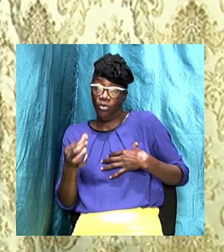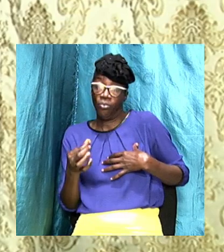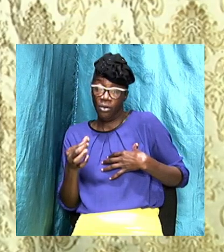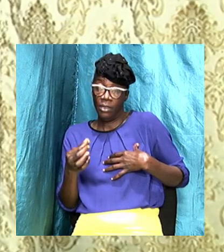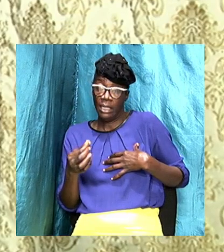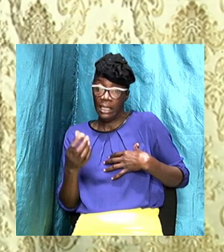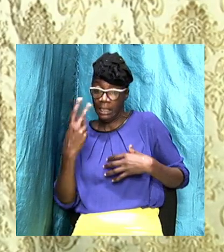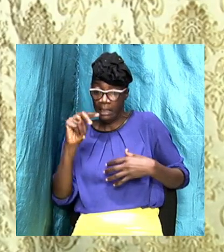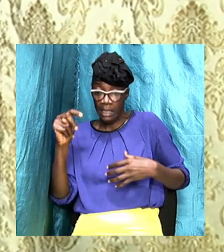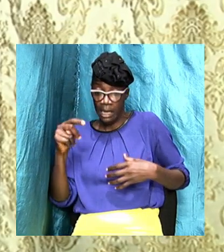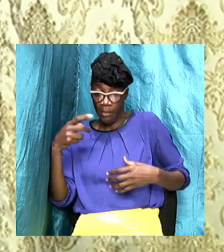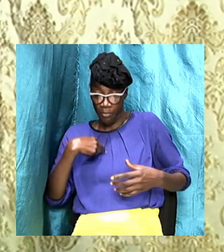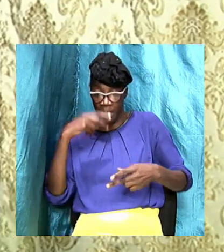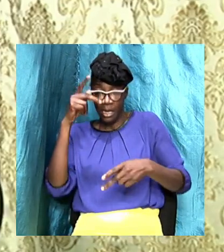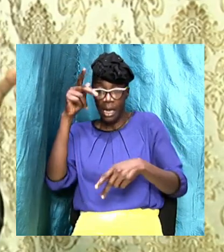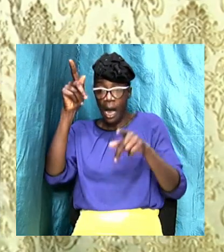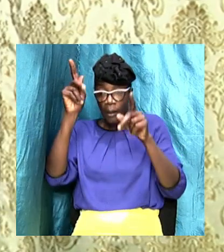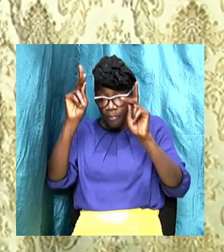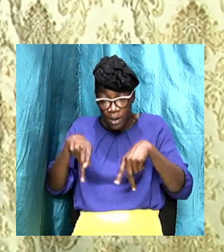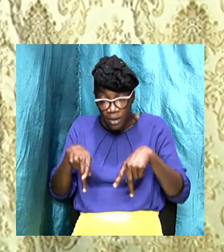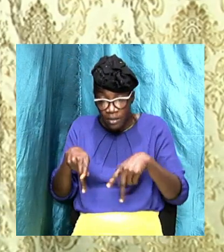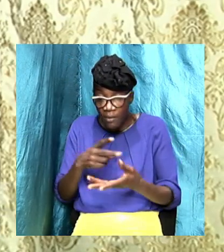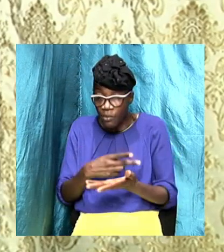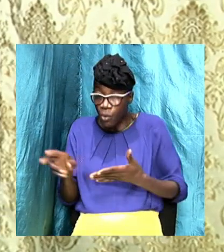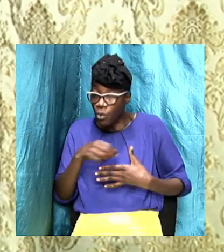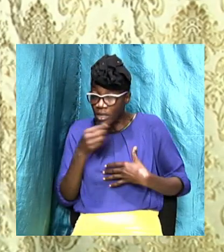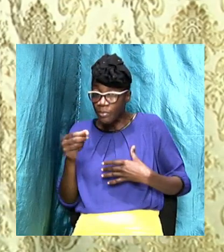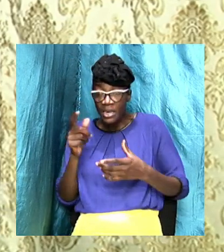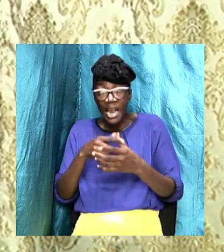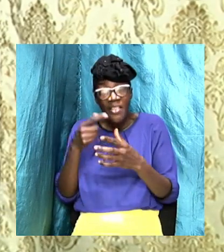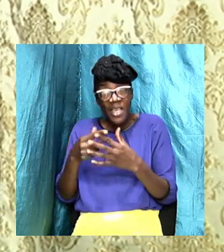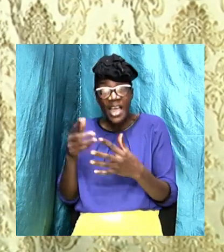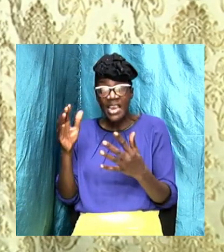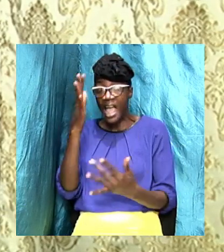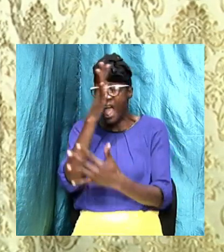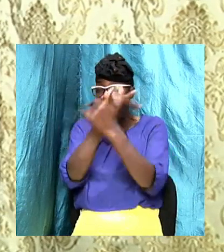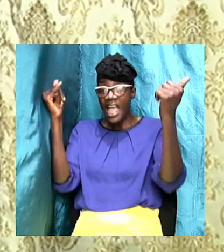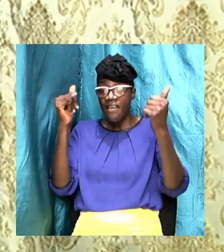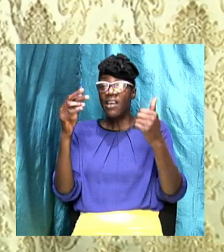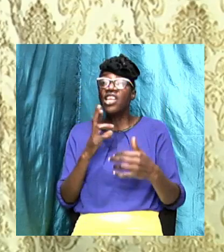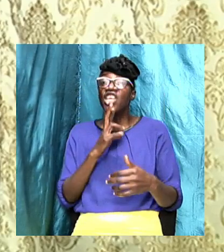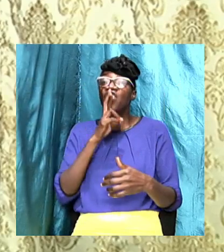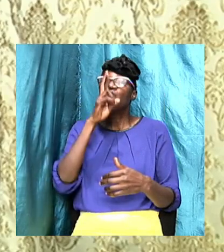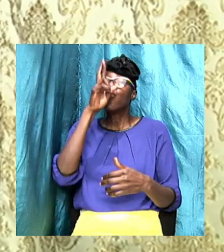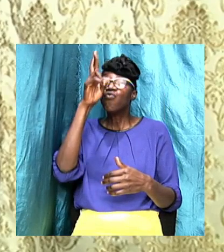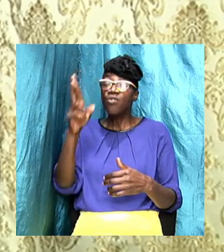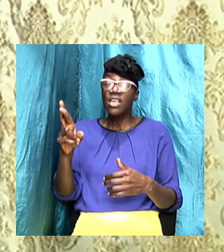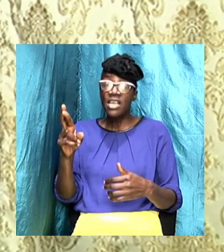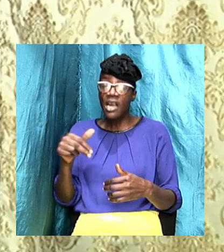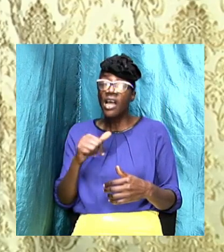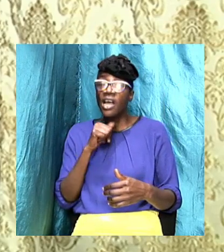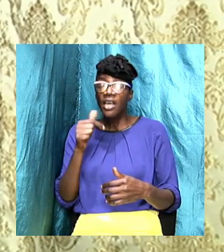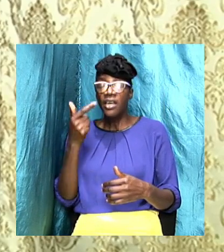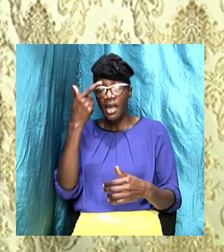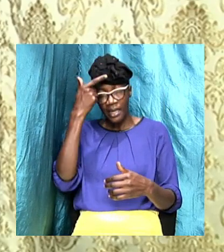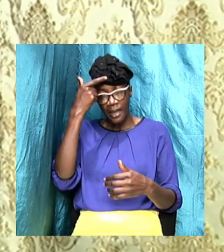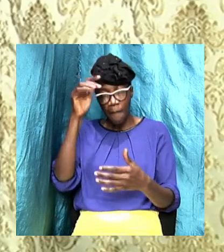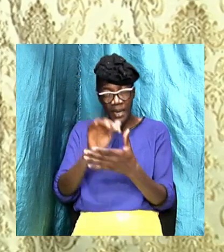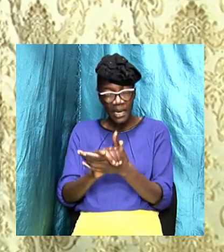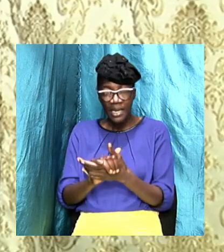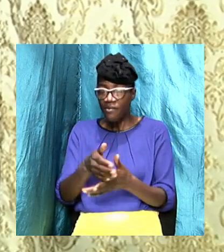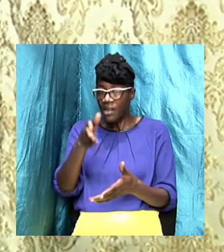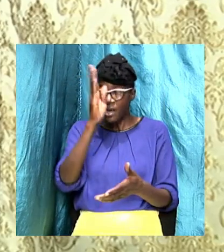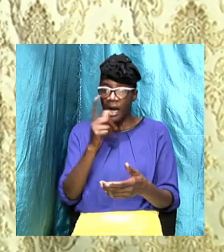of the Holy Spirit, amen, I can attest to that, then heaven must be real. So we are not believing God for a pie